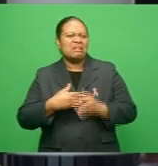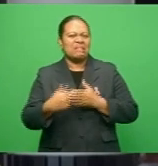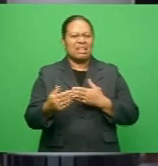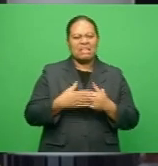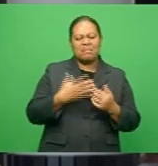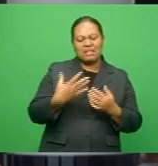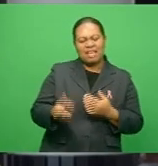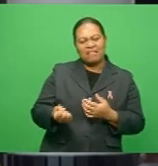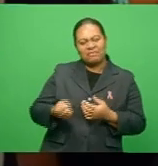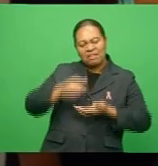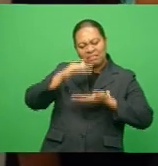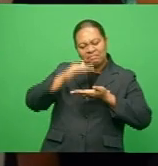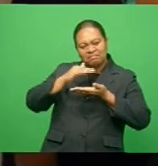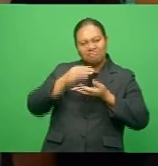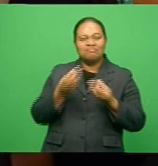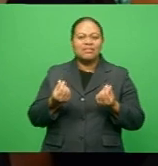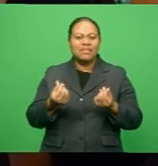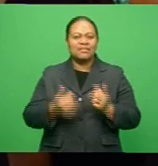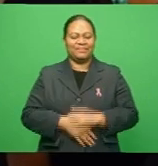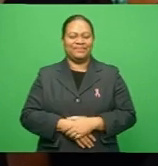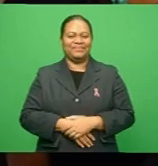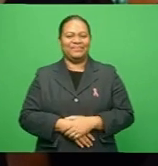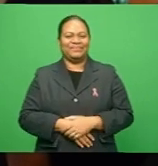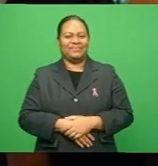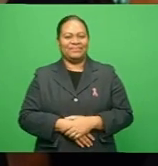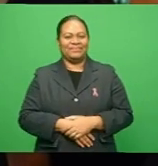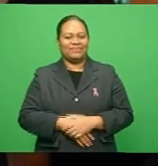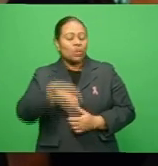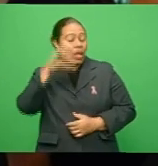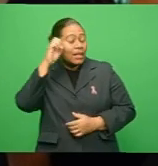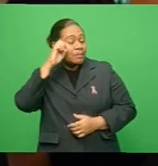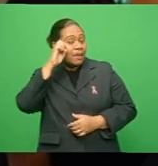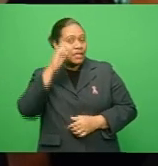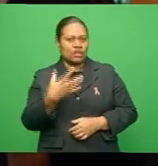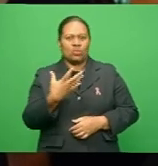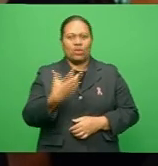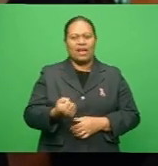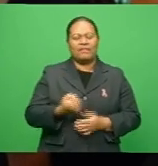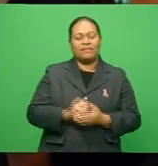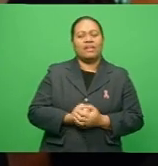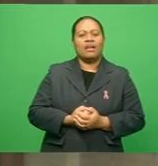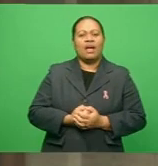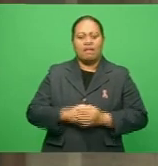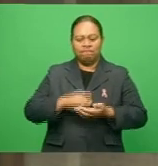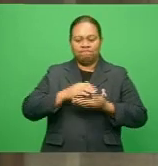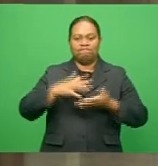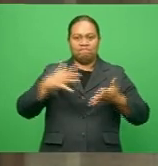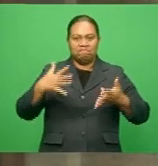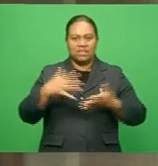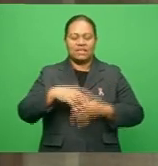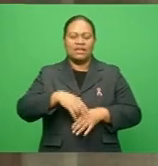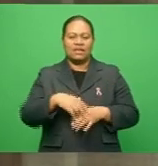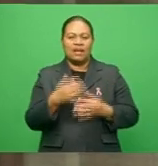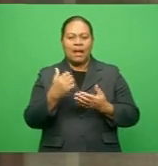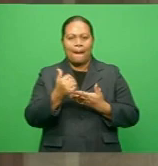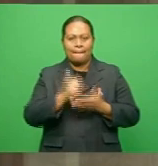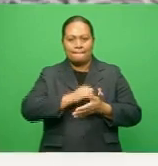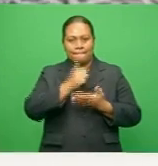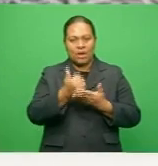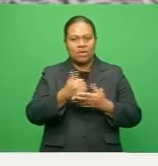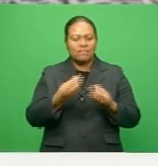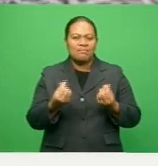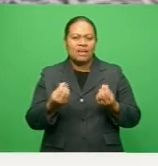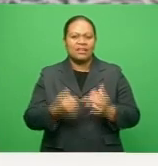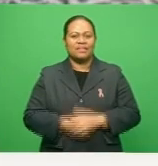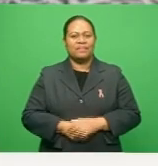financially, limited. They're expected to raise a significant amount of money, which will aid in the fight